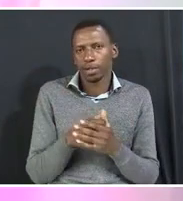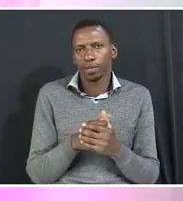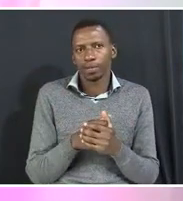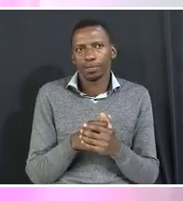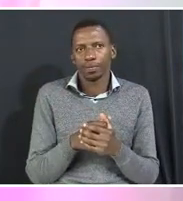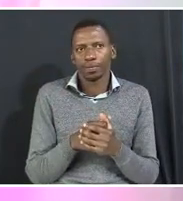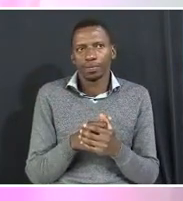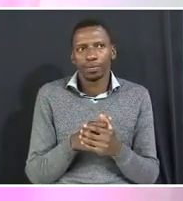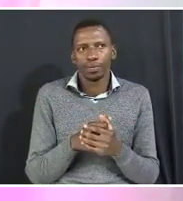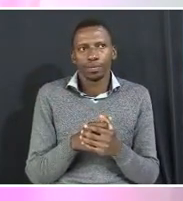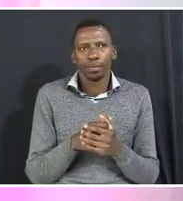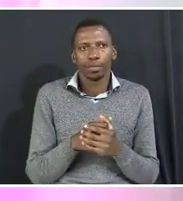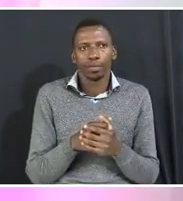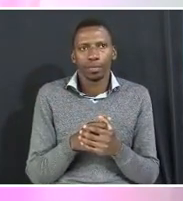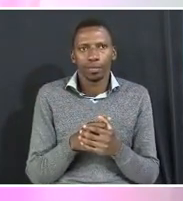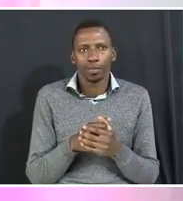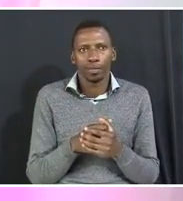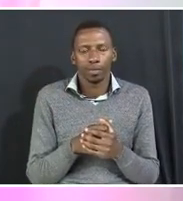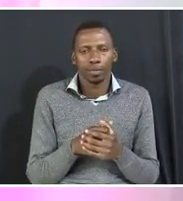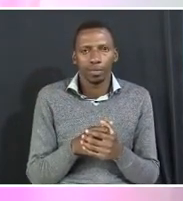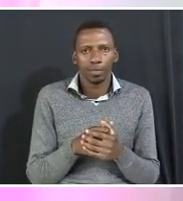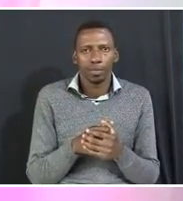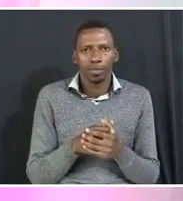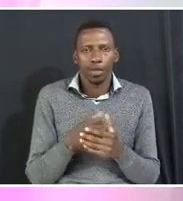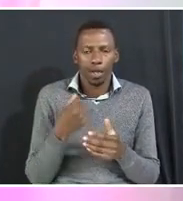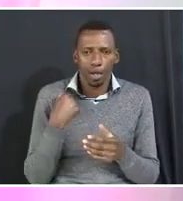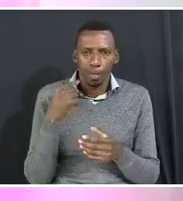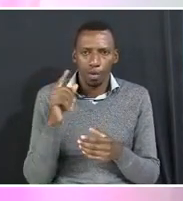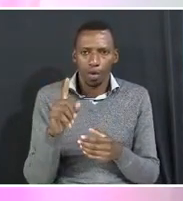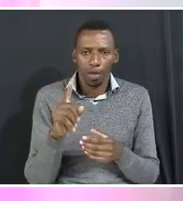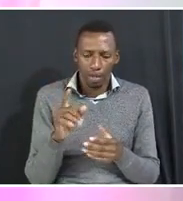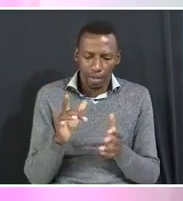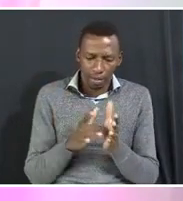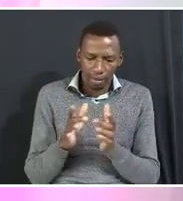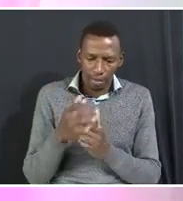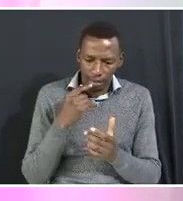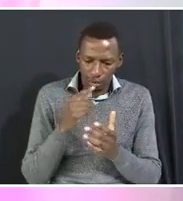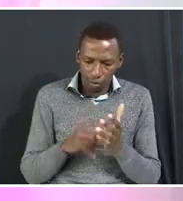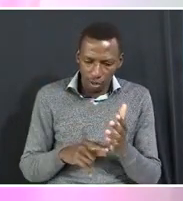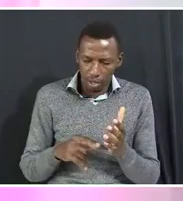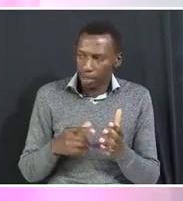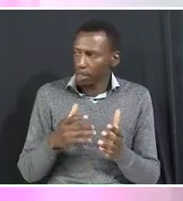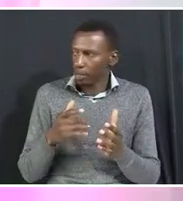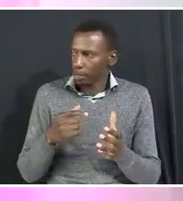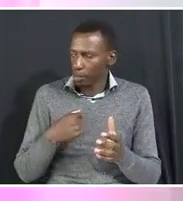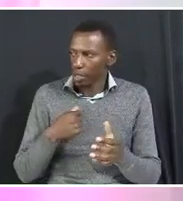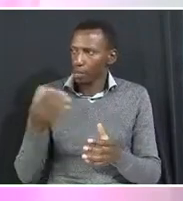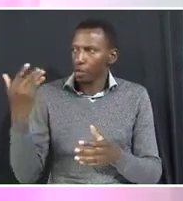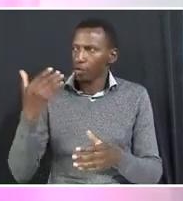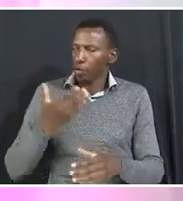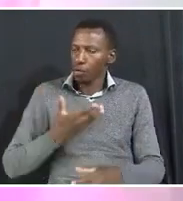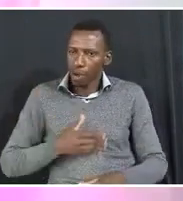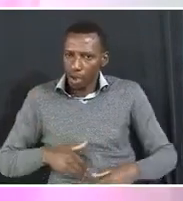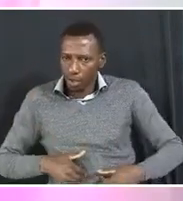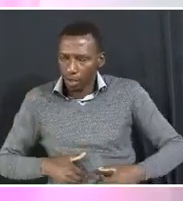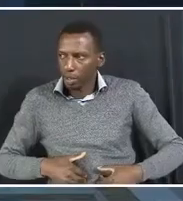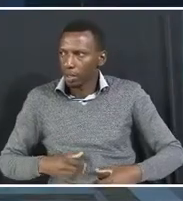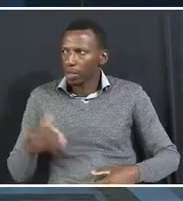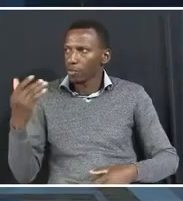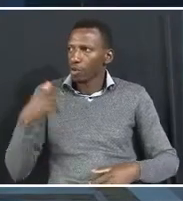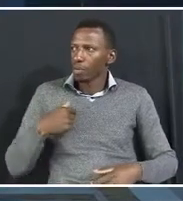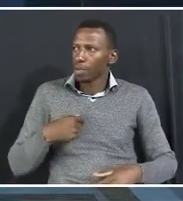one. As I read Jesus saying, I was hungry, I was thirsty, I was